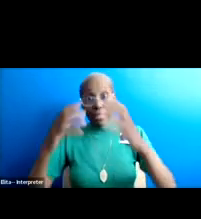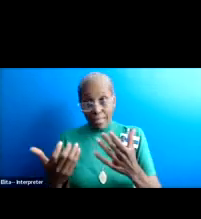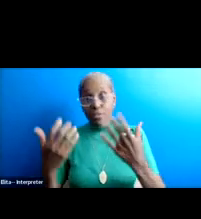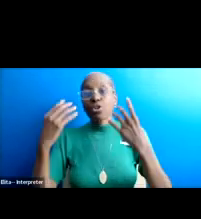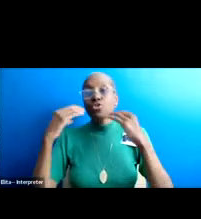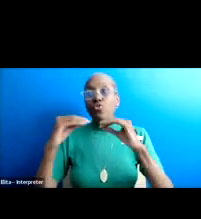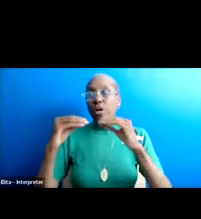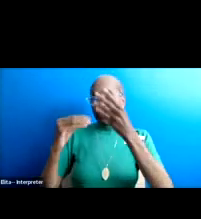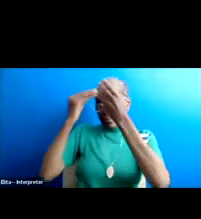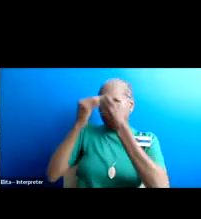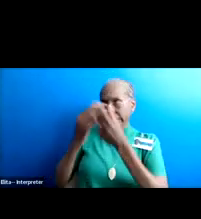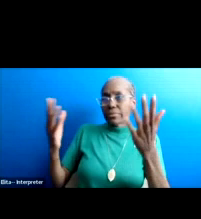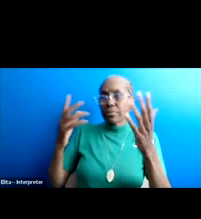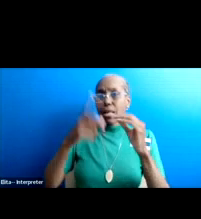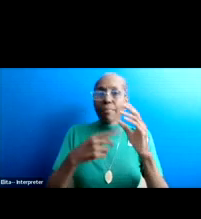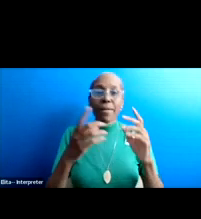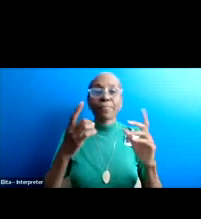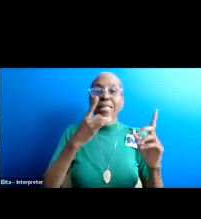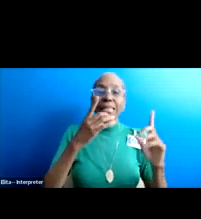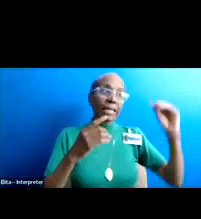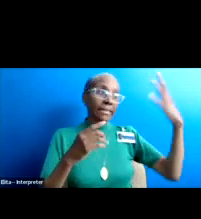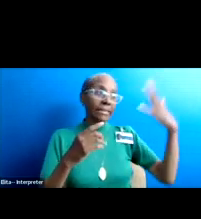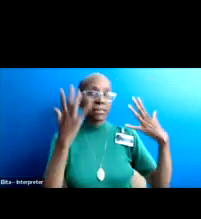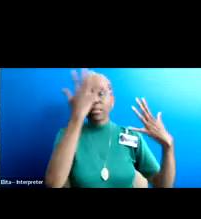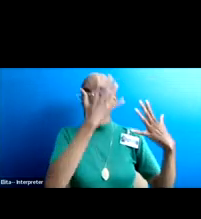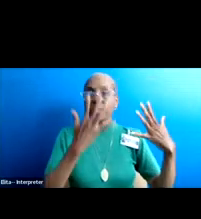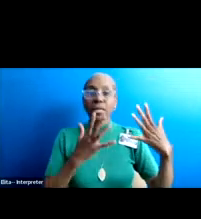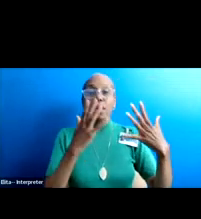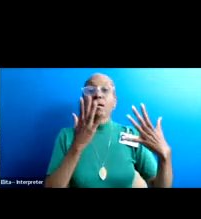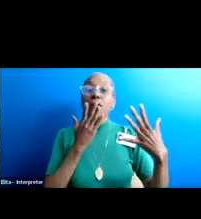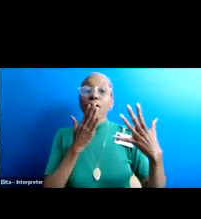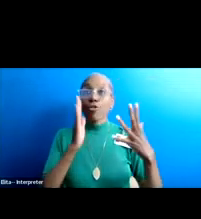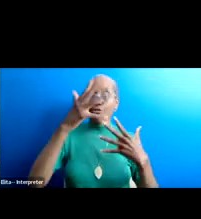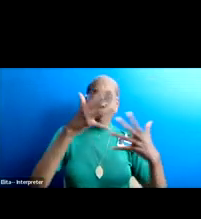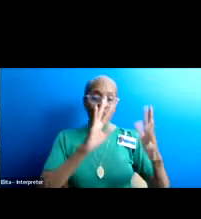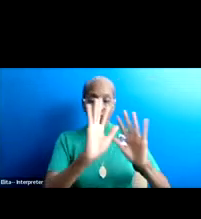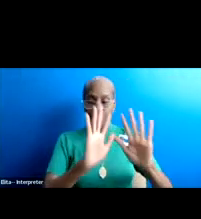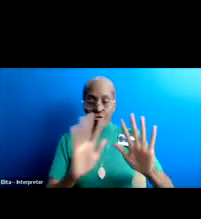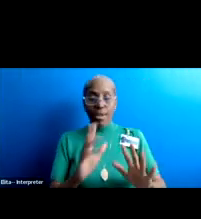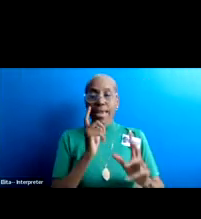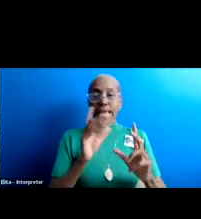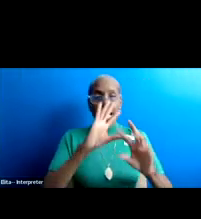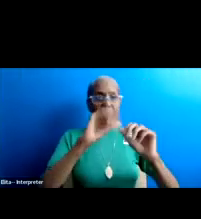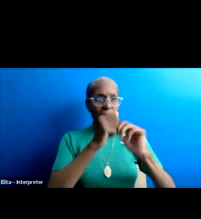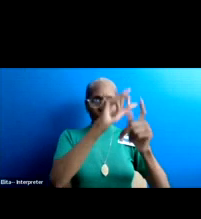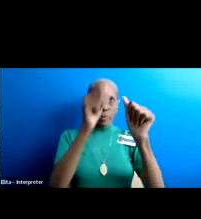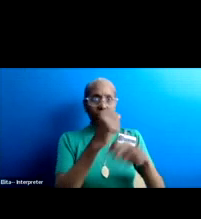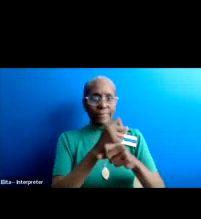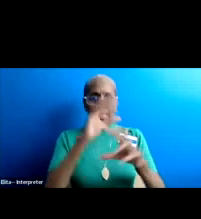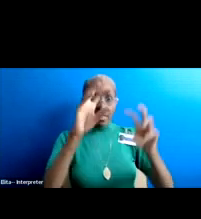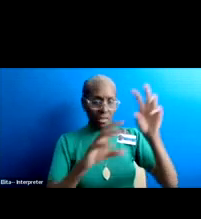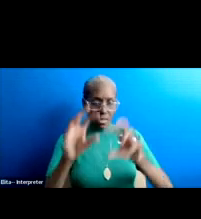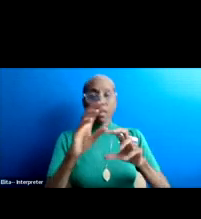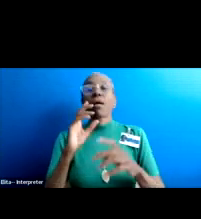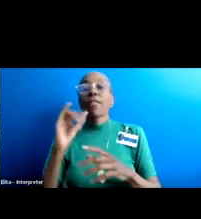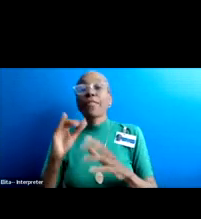trying to convey something about light and color and composition. So my description for this image will